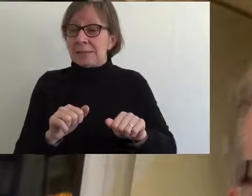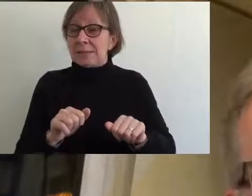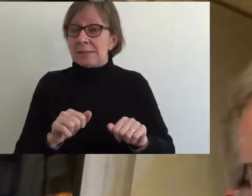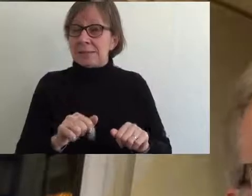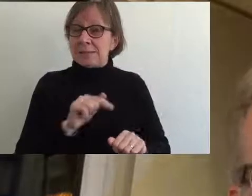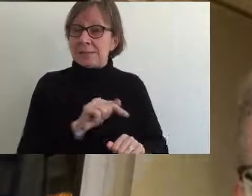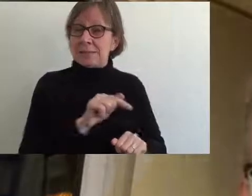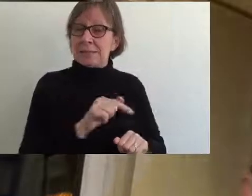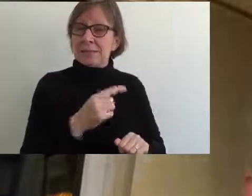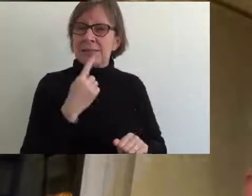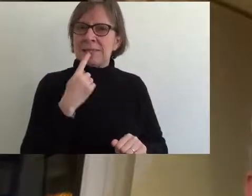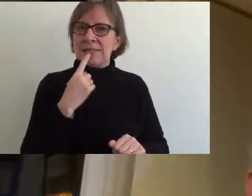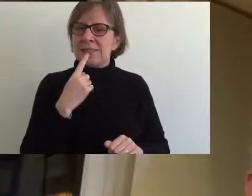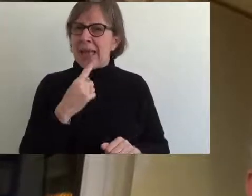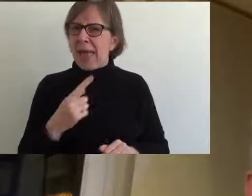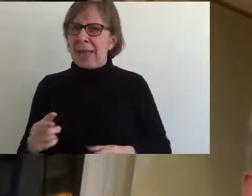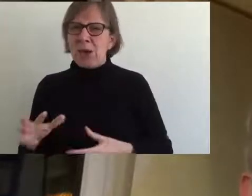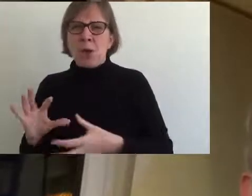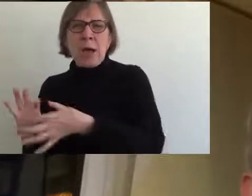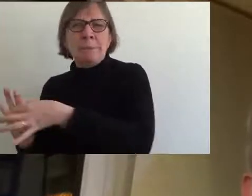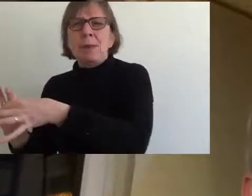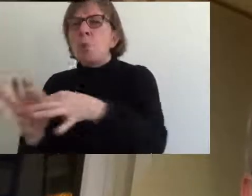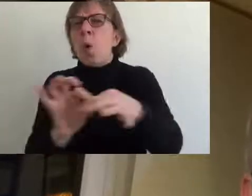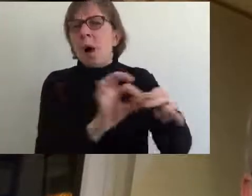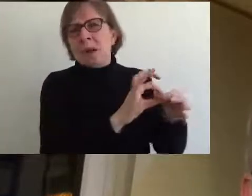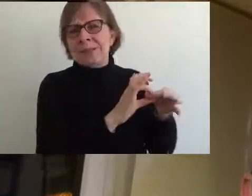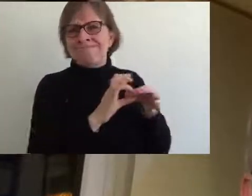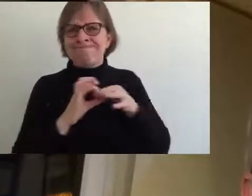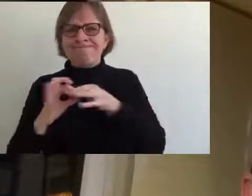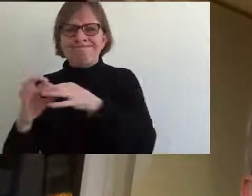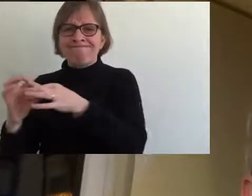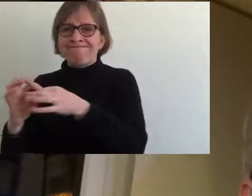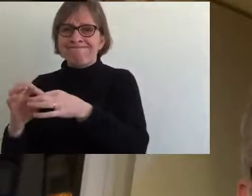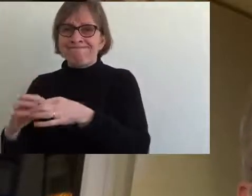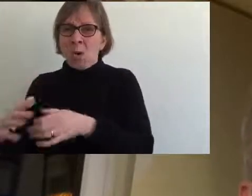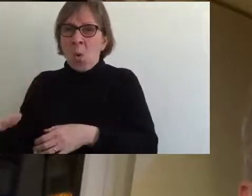final blessing from our booklet says this: be one